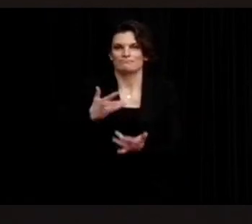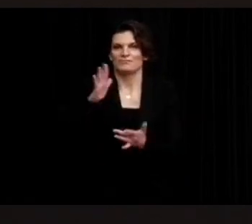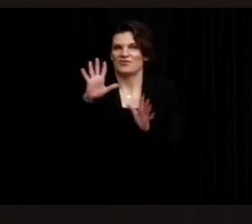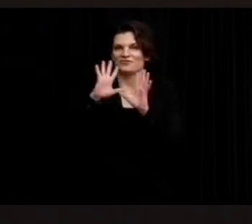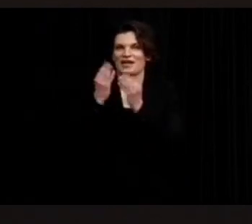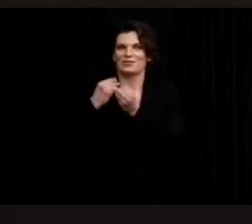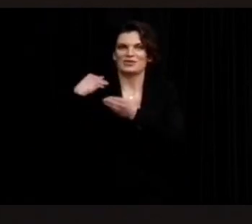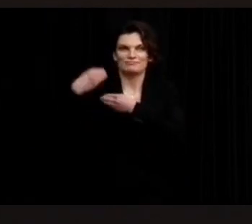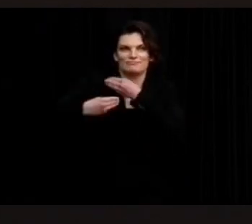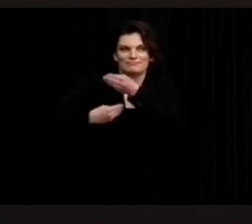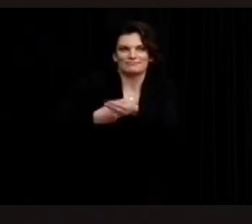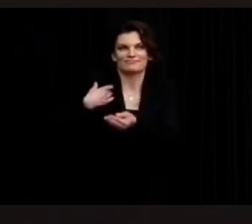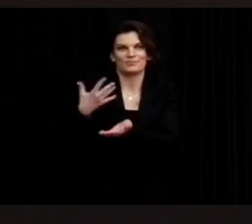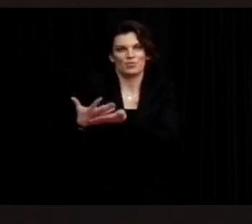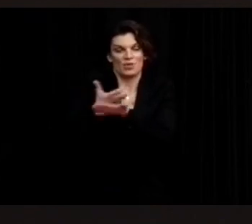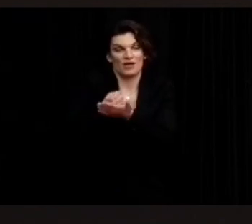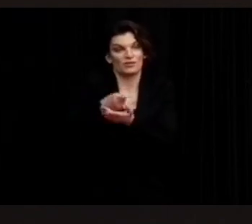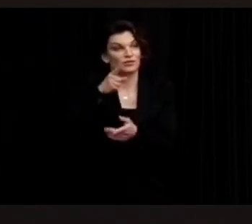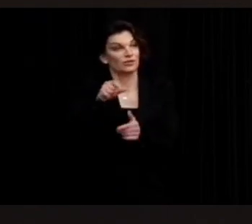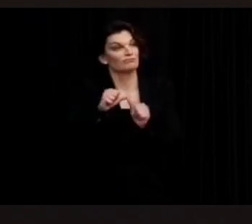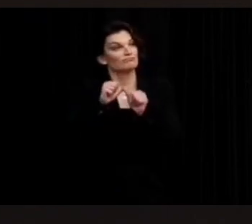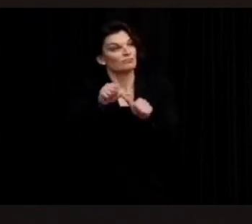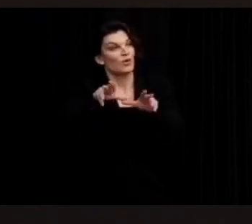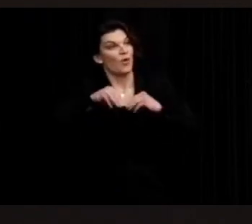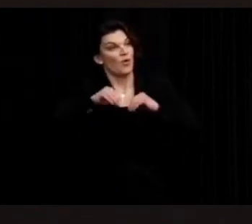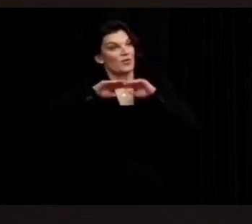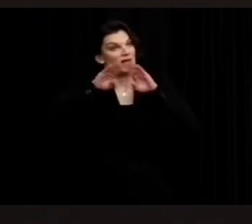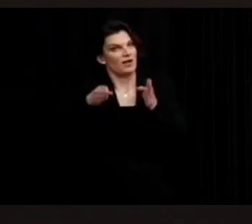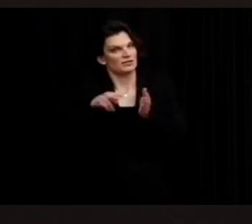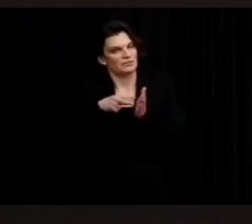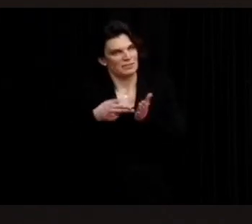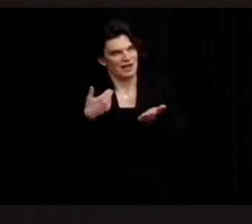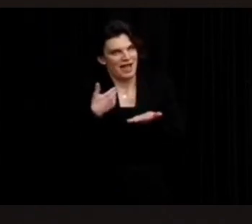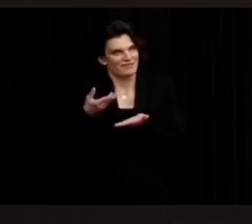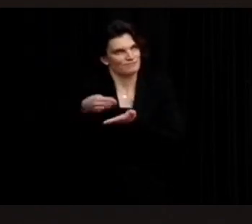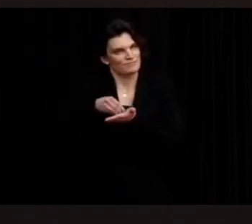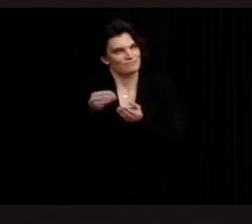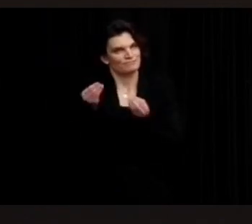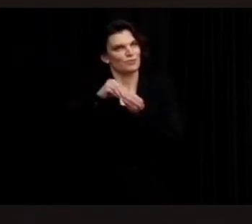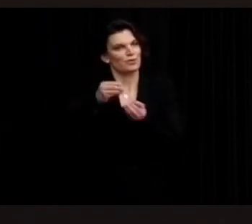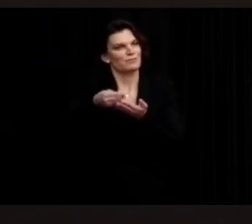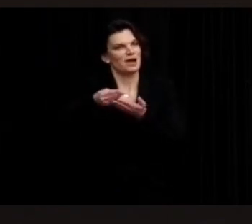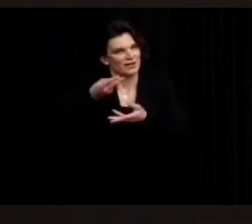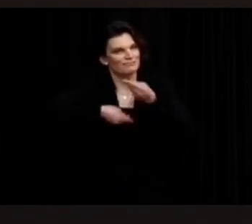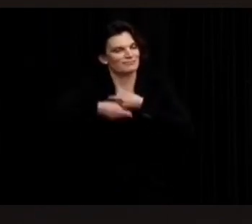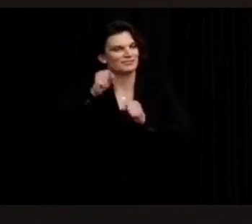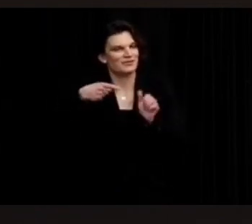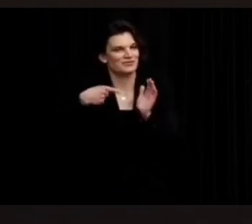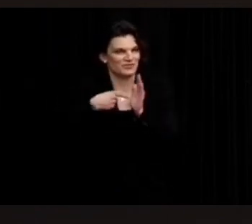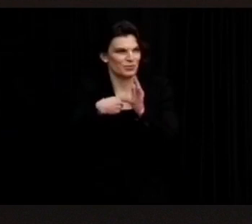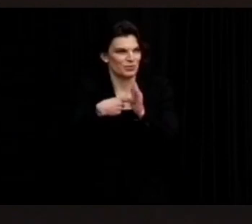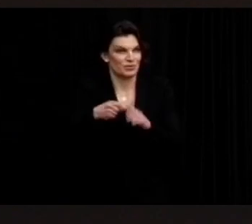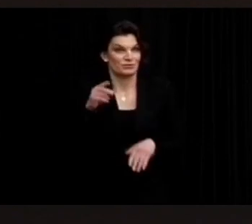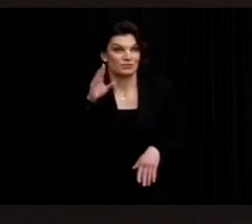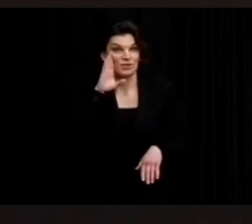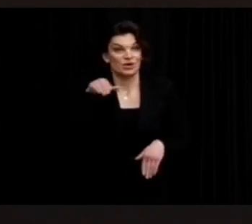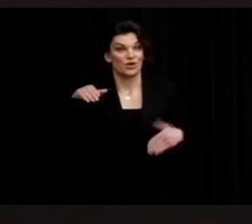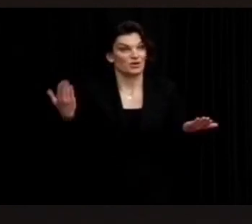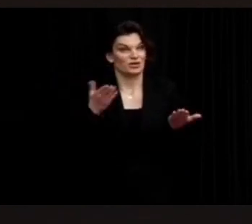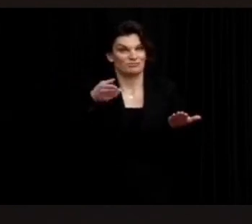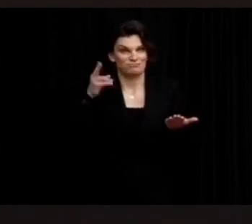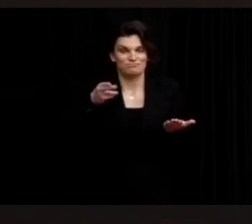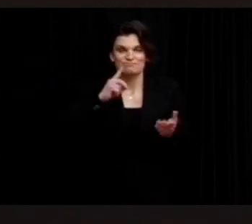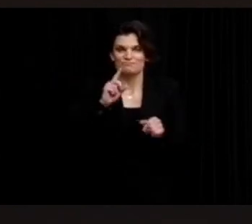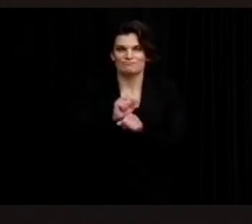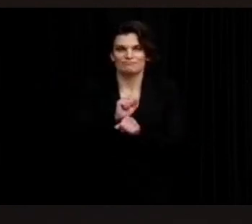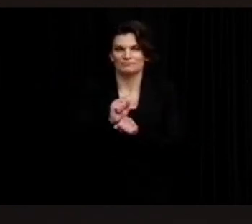and the longer you own, the more you're worth. For most of our nation's history, explicit open housing discrimination